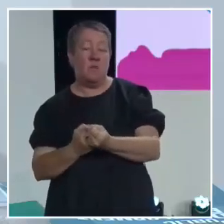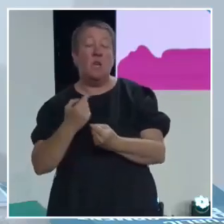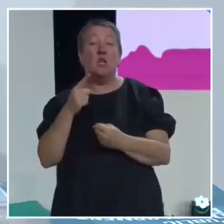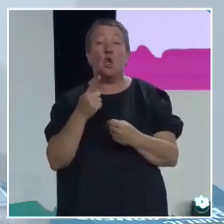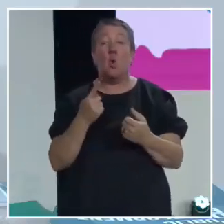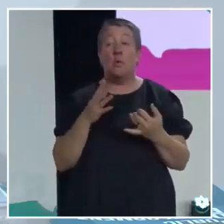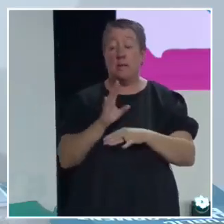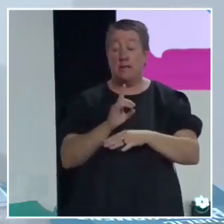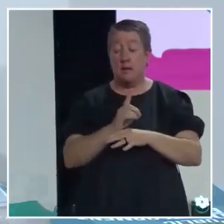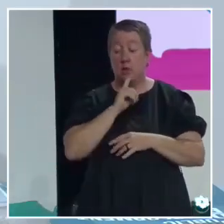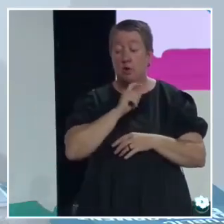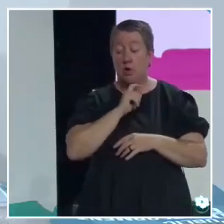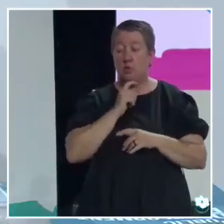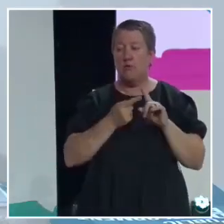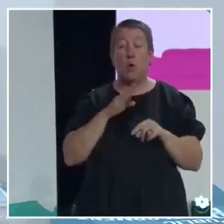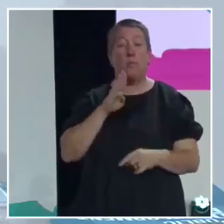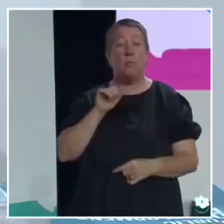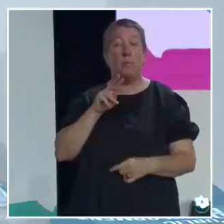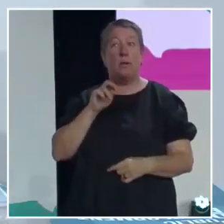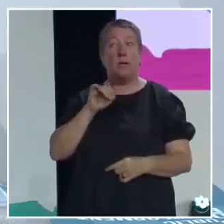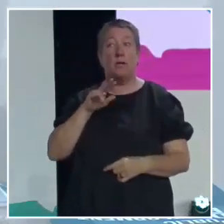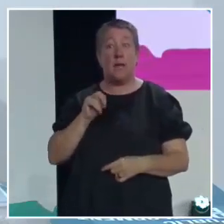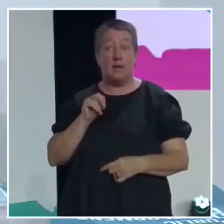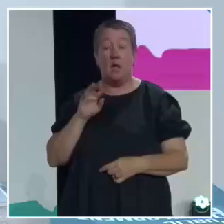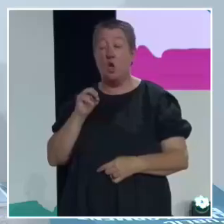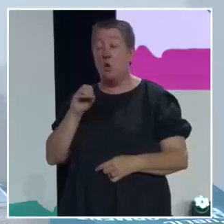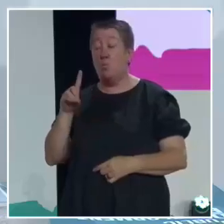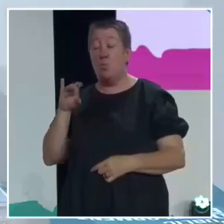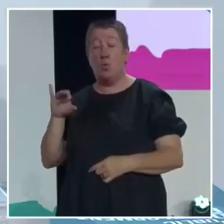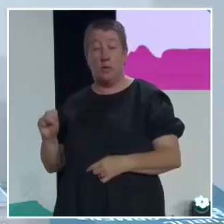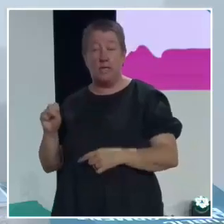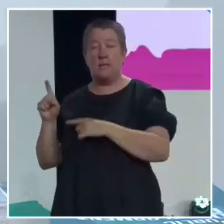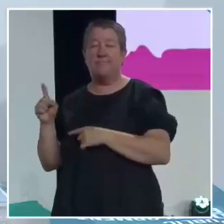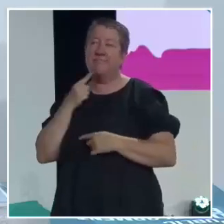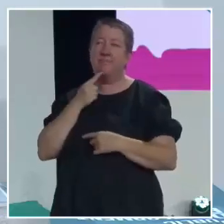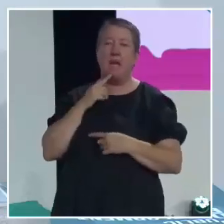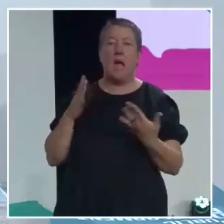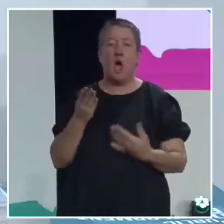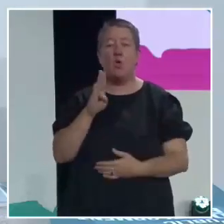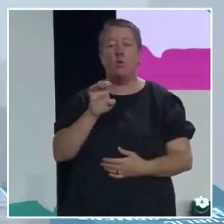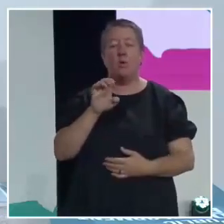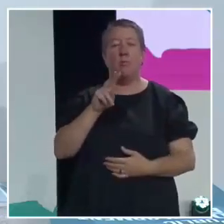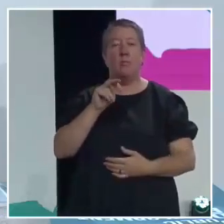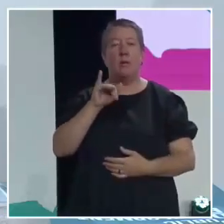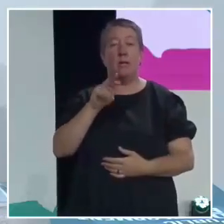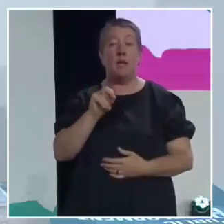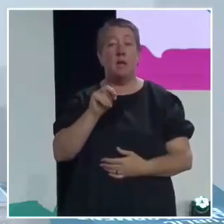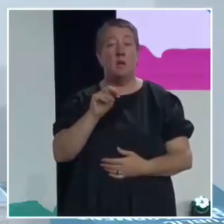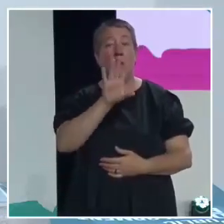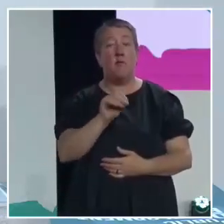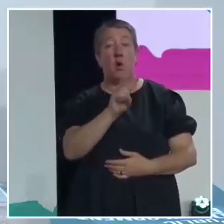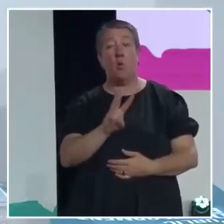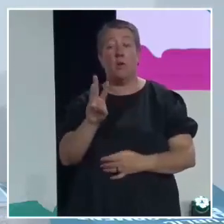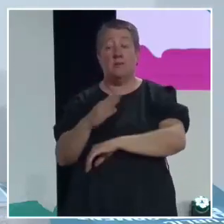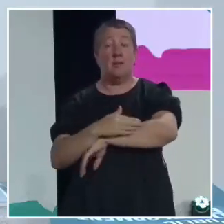was actually from Benin. And Moody's, who was in the room, talked about how Benin, a country in West Africa, now has